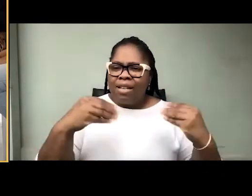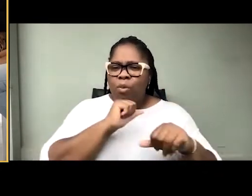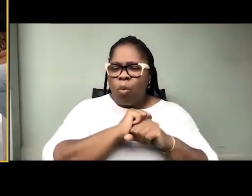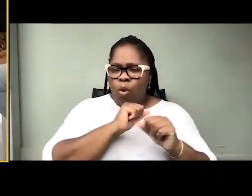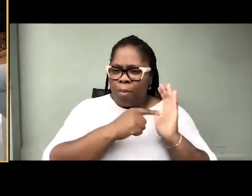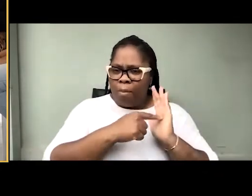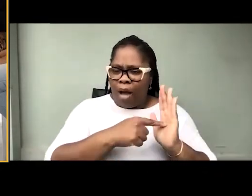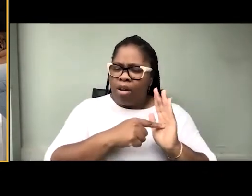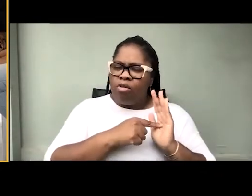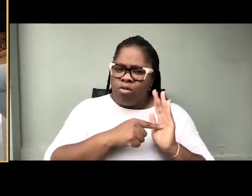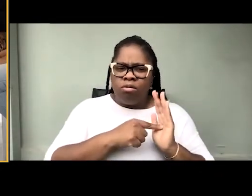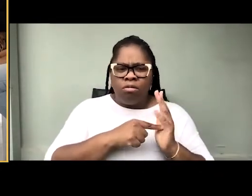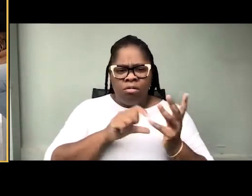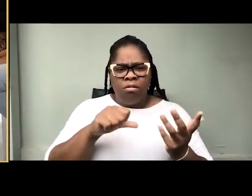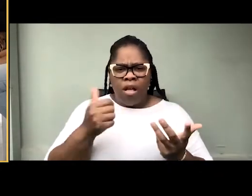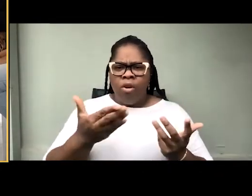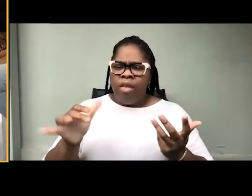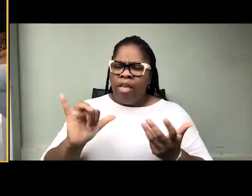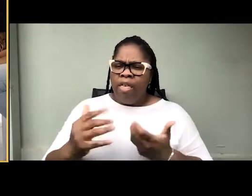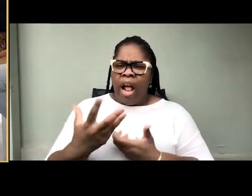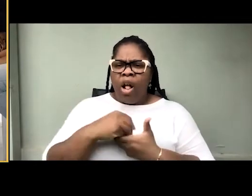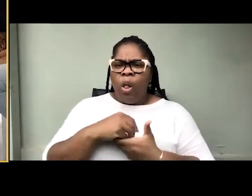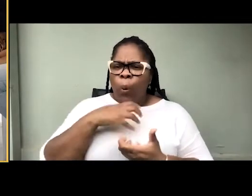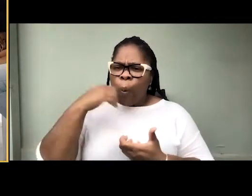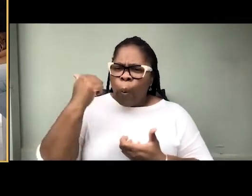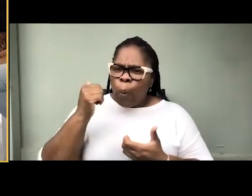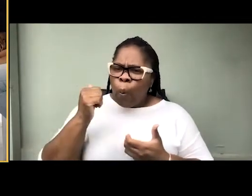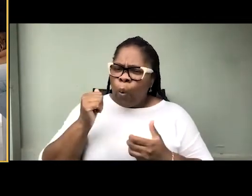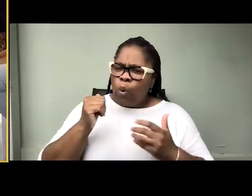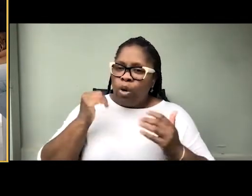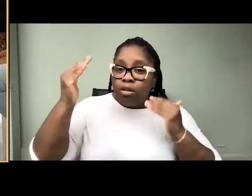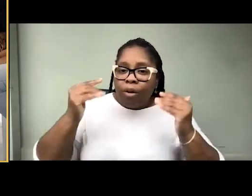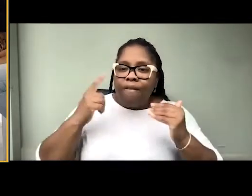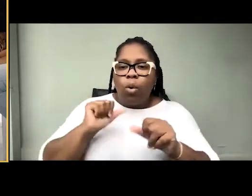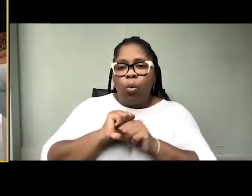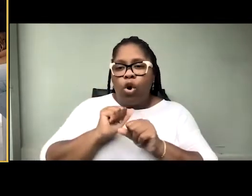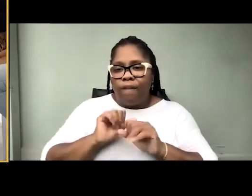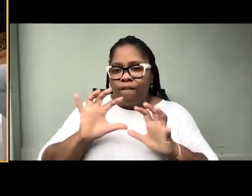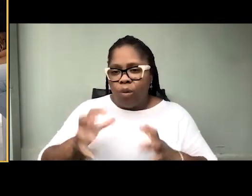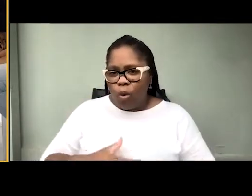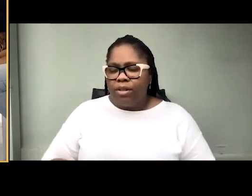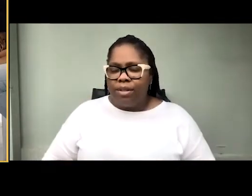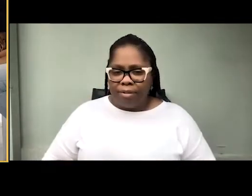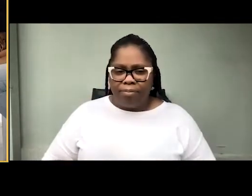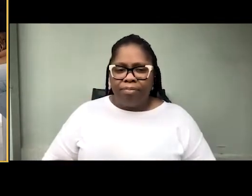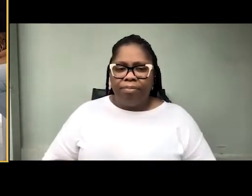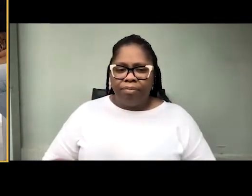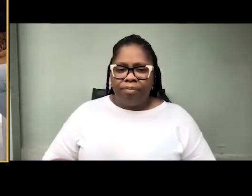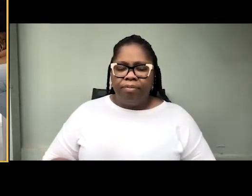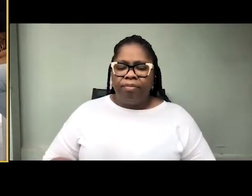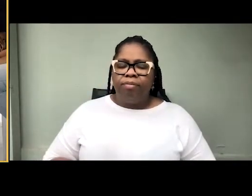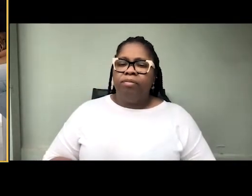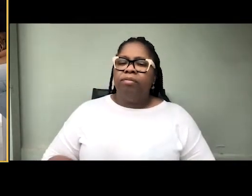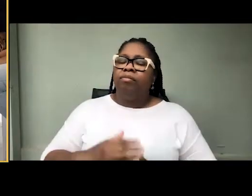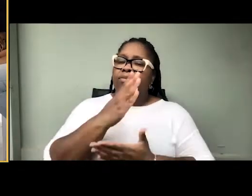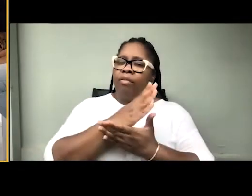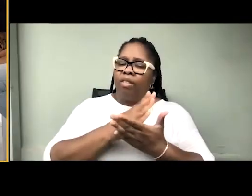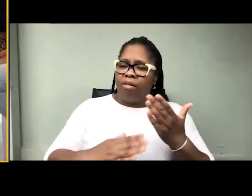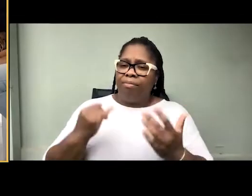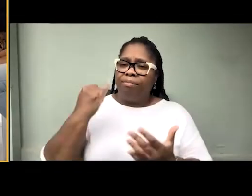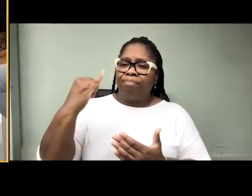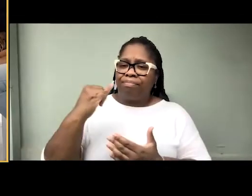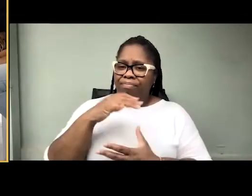other things that would be more inclusive of older adults in the workforce. We also have some initiatives in here related